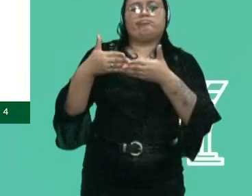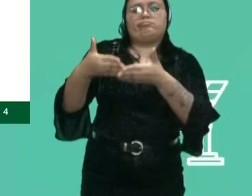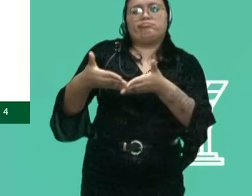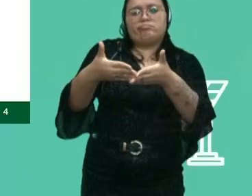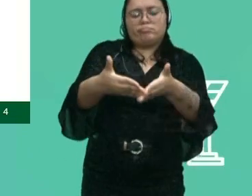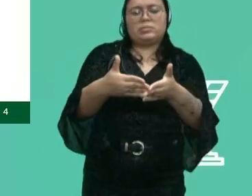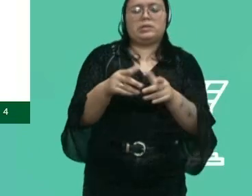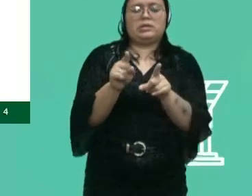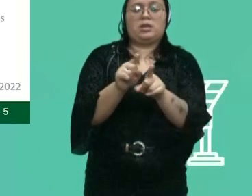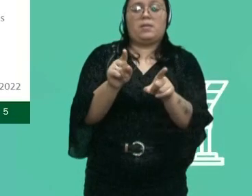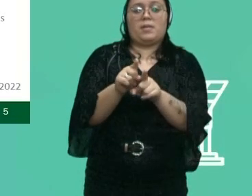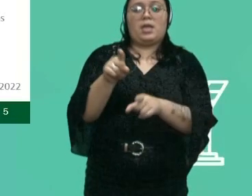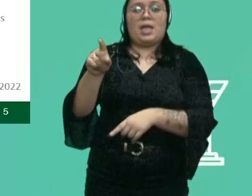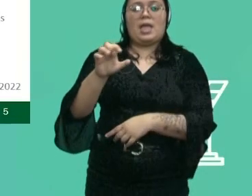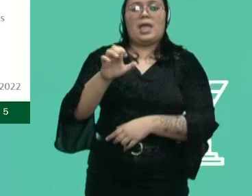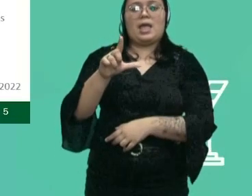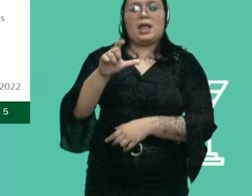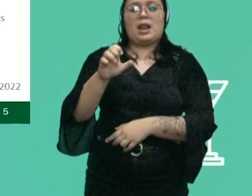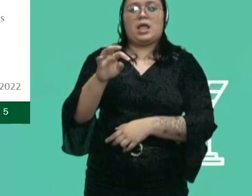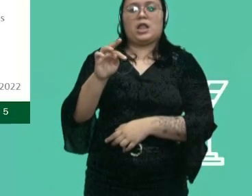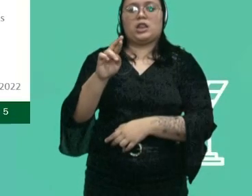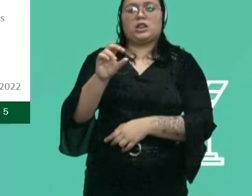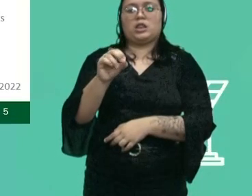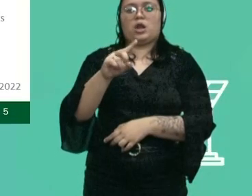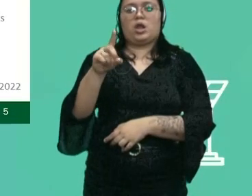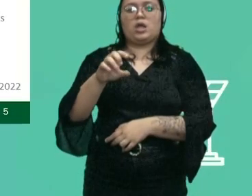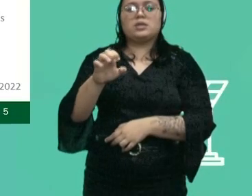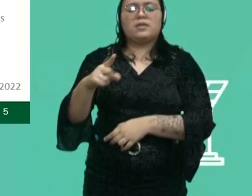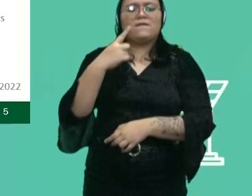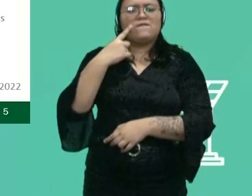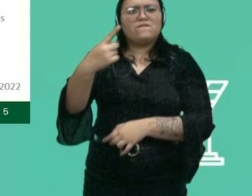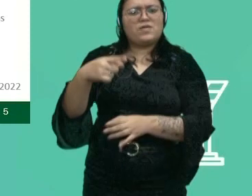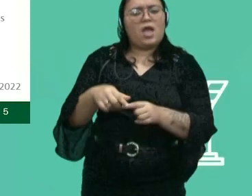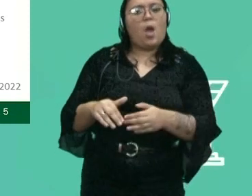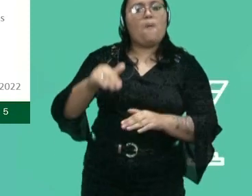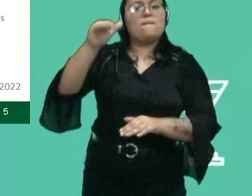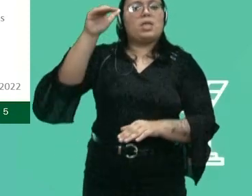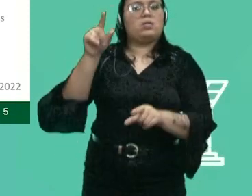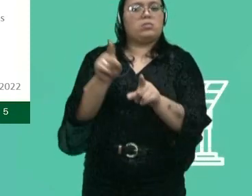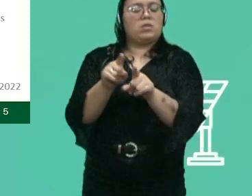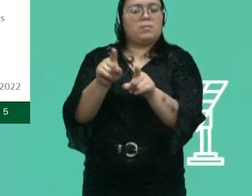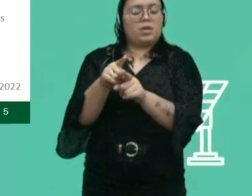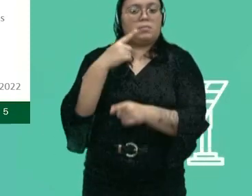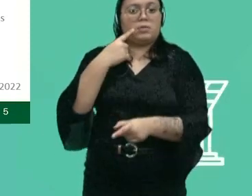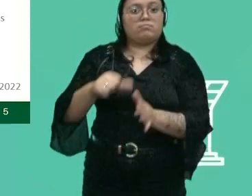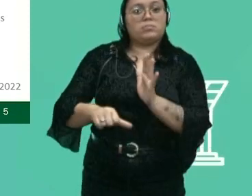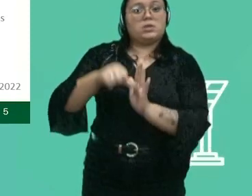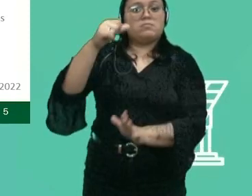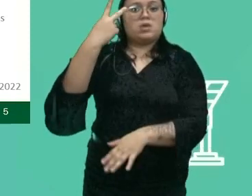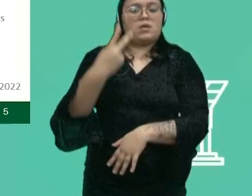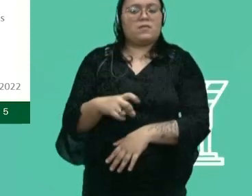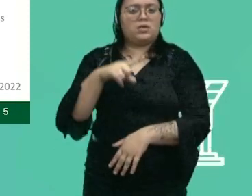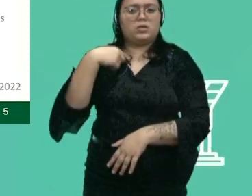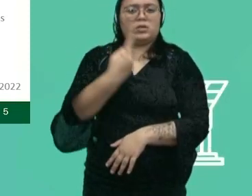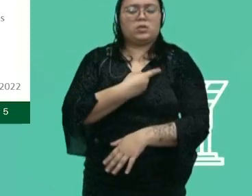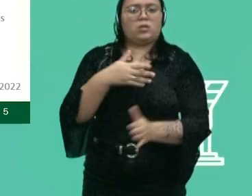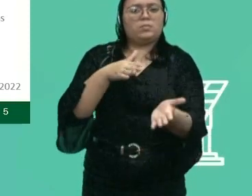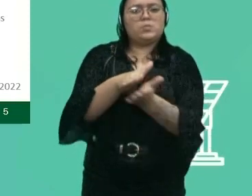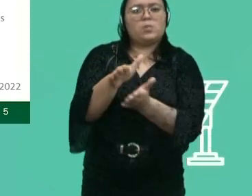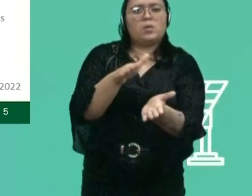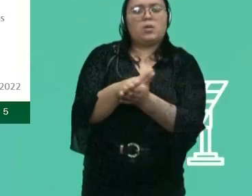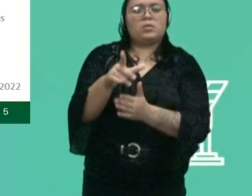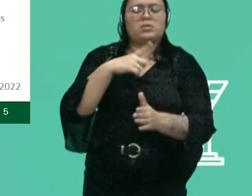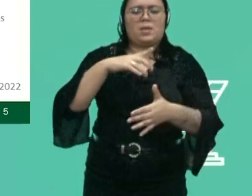electrolysis, we have started to see ramp up. So for the first time, we are publishing where the PEM electrolysis units